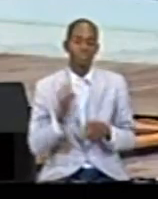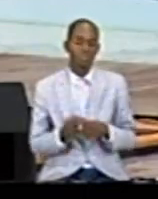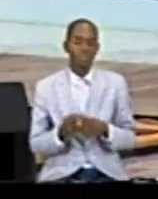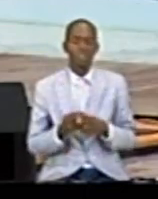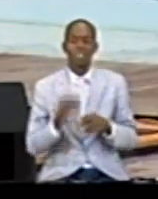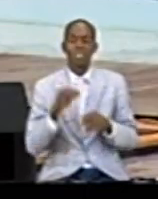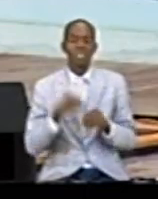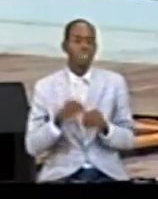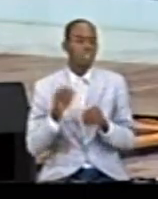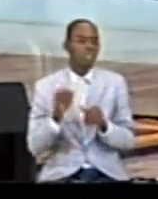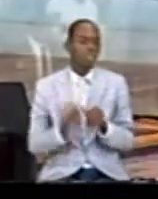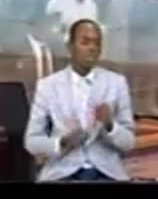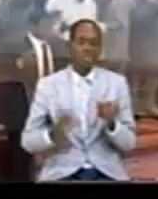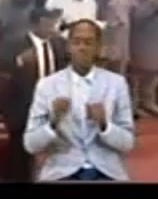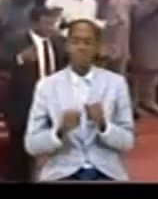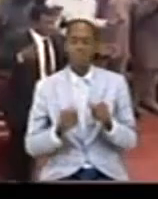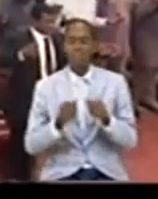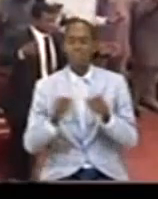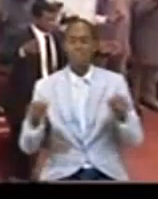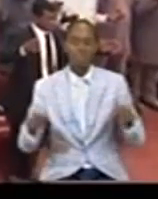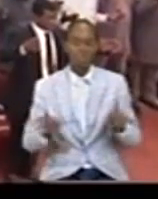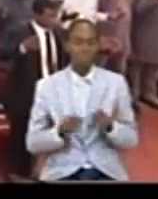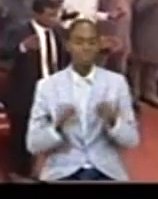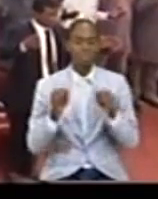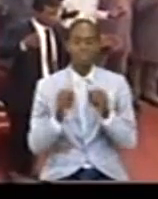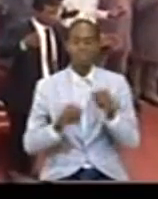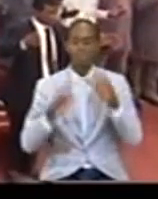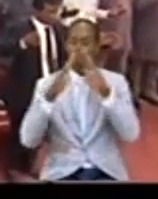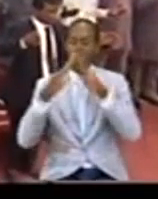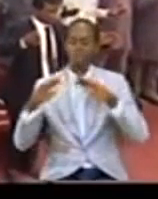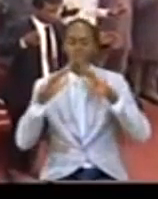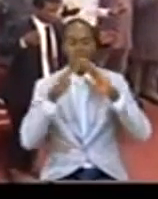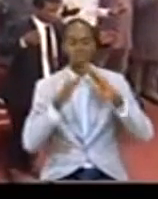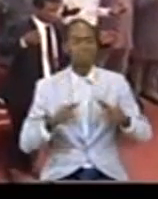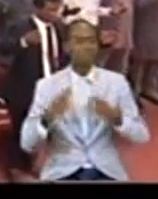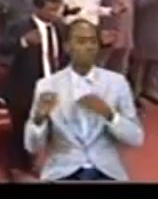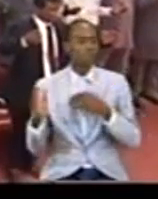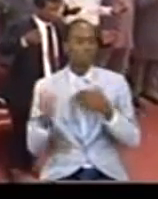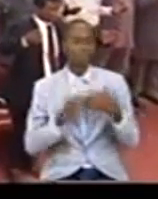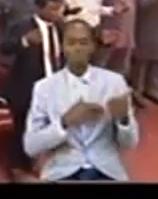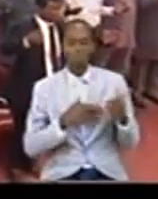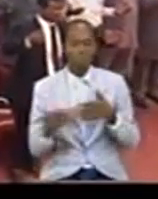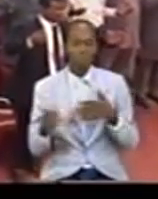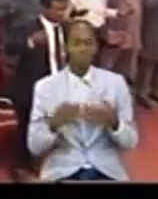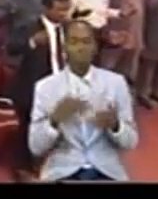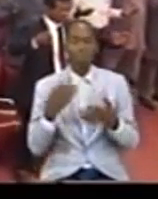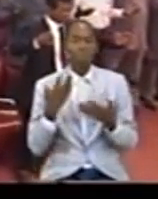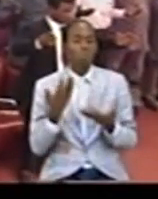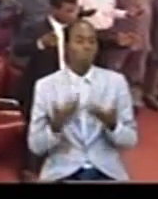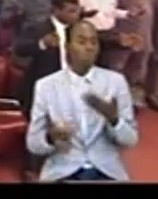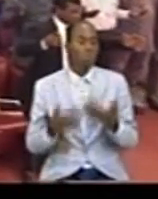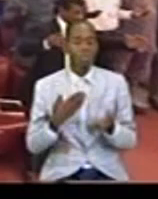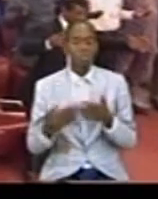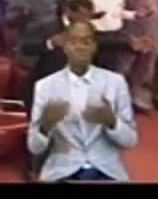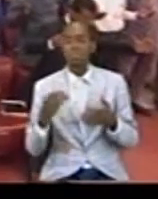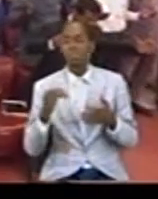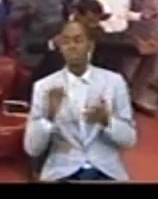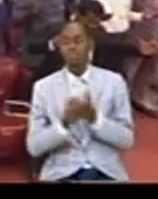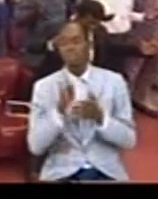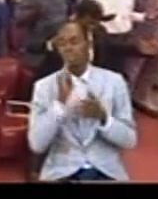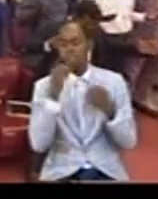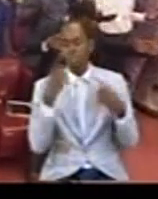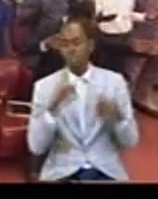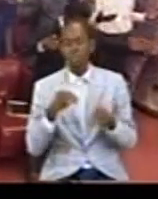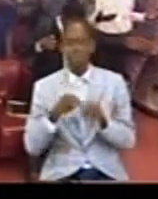In every territory, every community, no matter what is happening in that